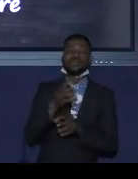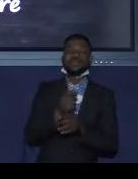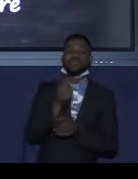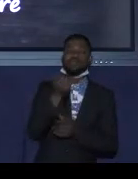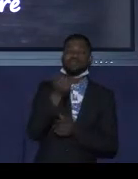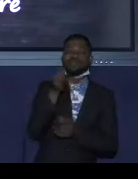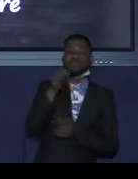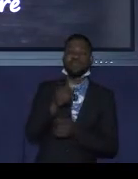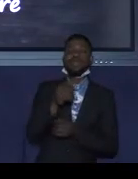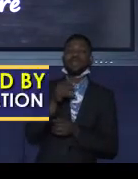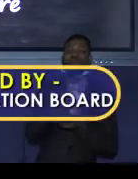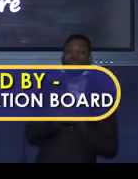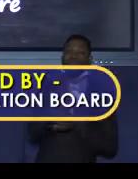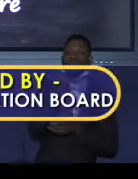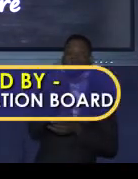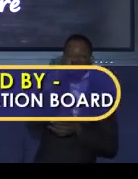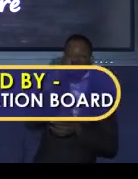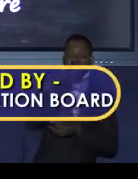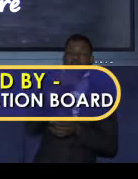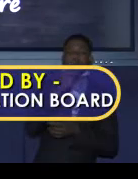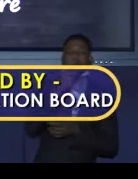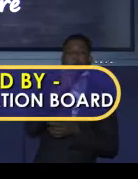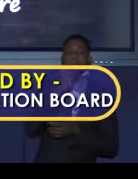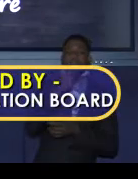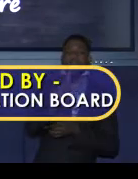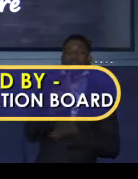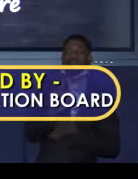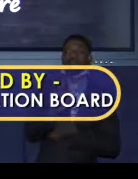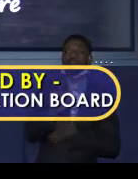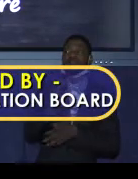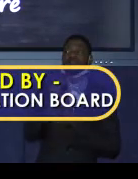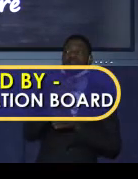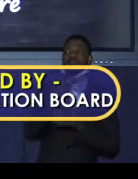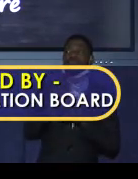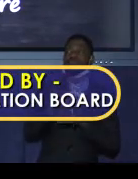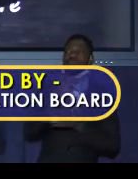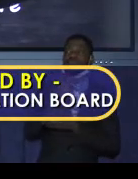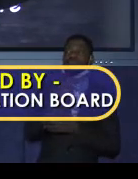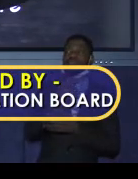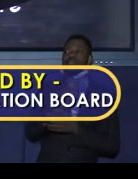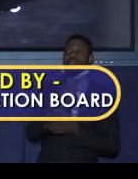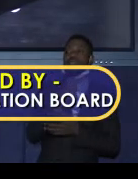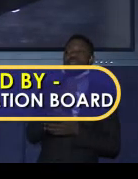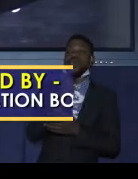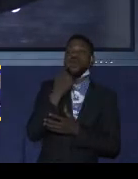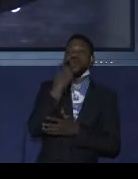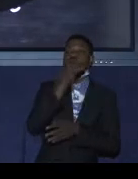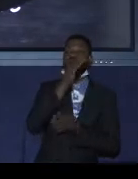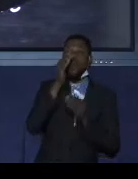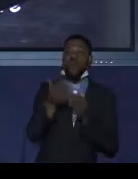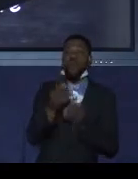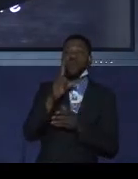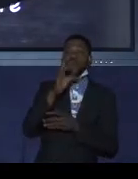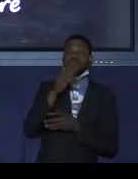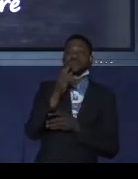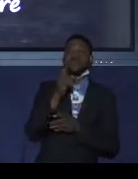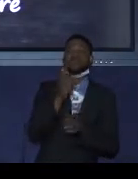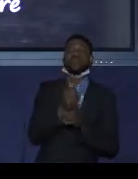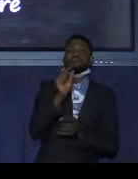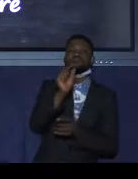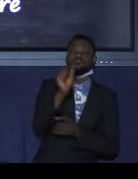each. That drop is a milliliter. Okay, so if this is a whole liter, then this is what a milliliter looks